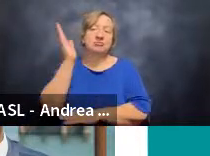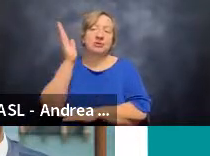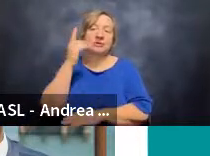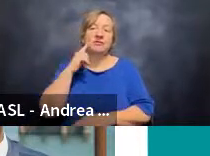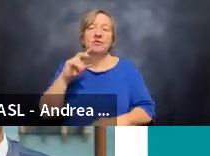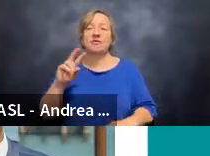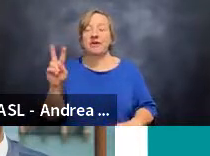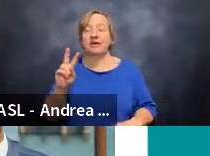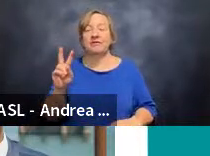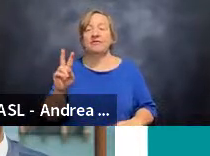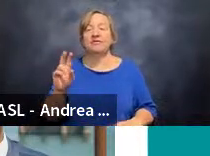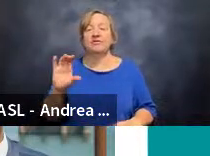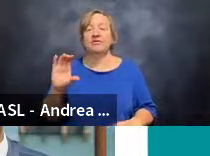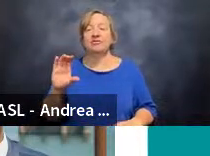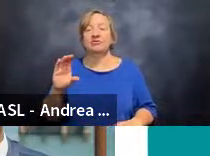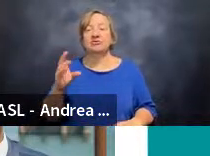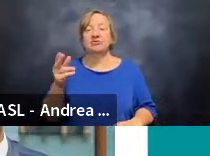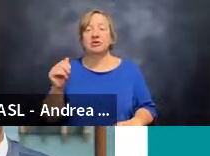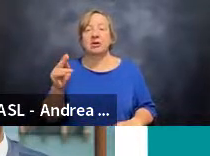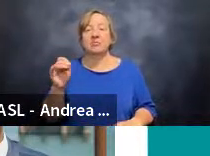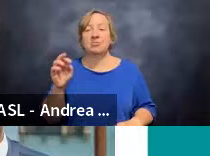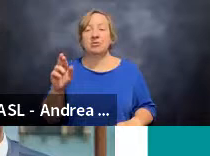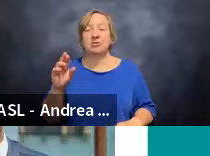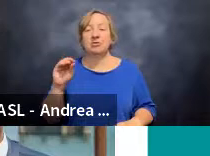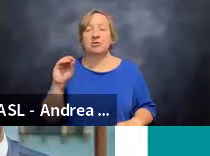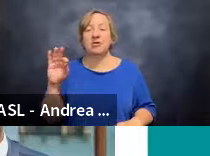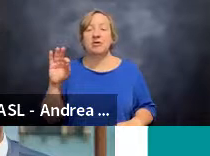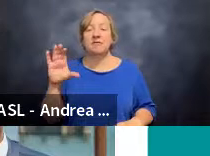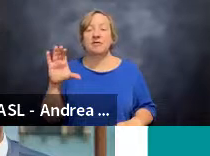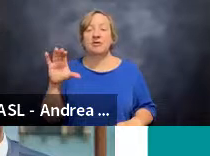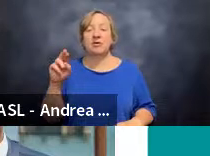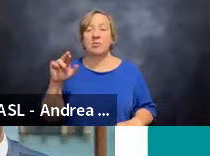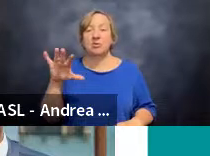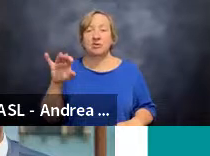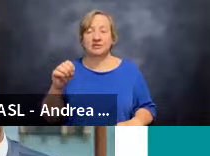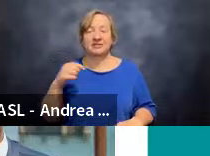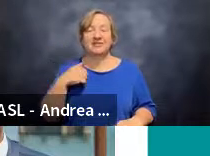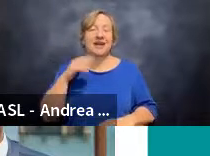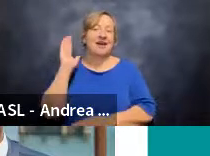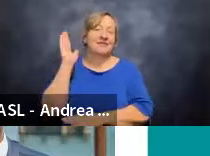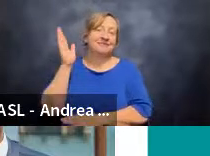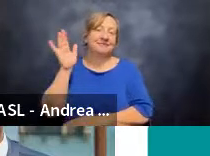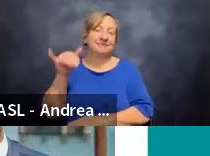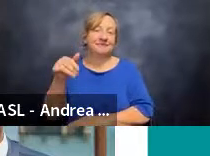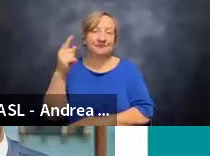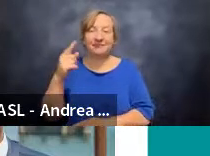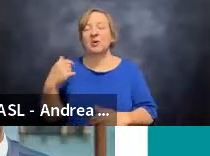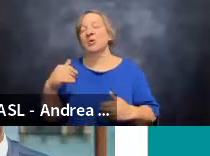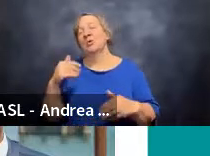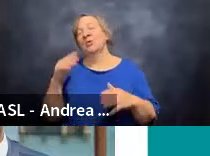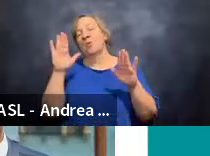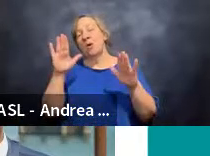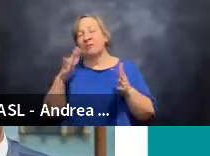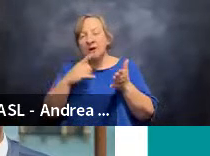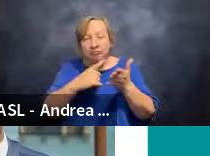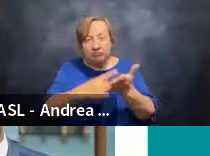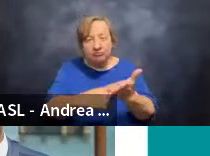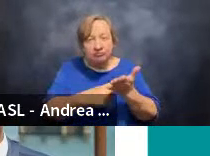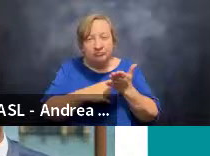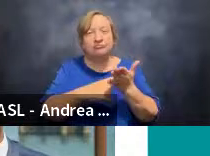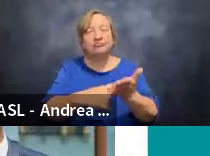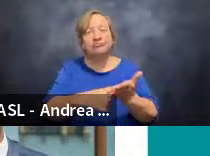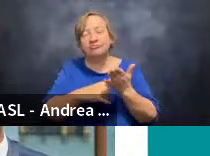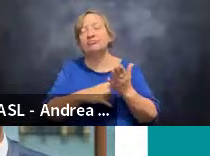Vancouver Chamber of Commerce, and I did that one, and that was a fantastic conversation.